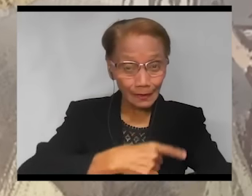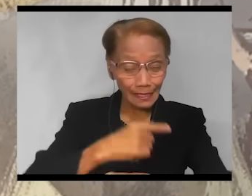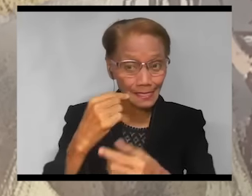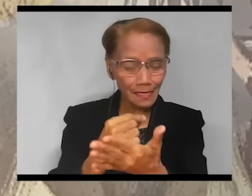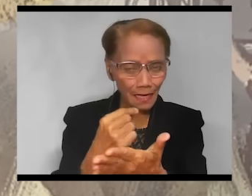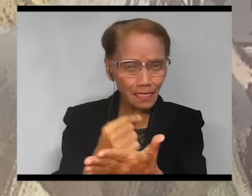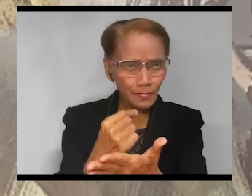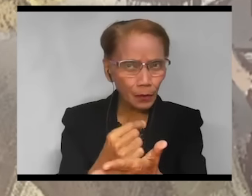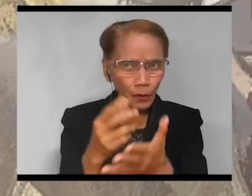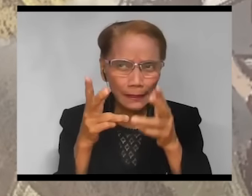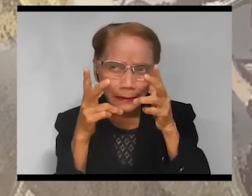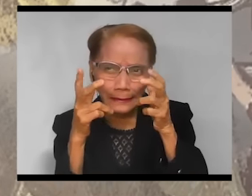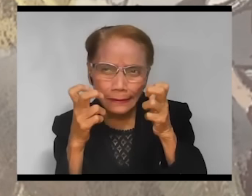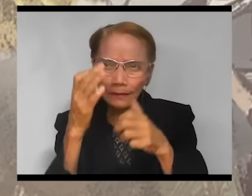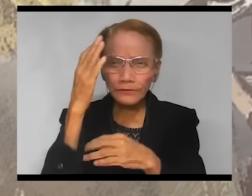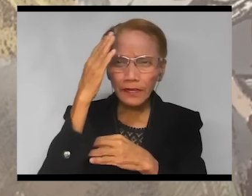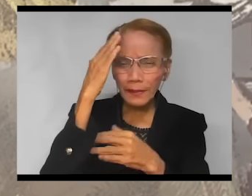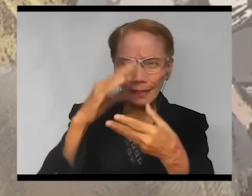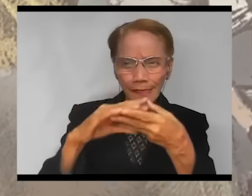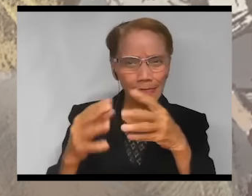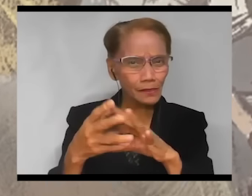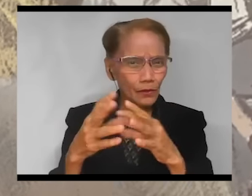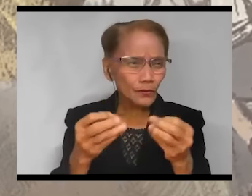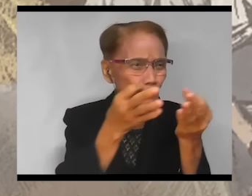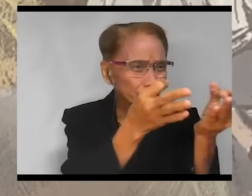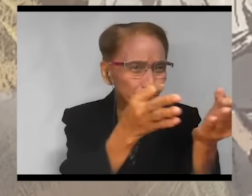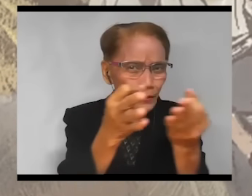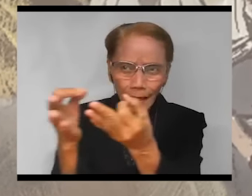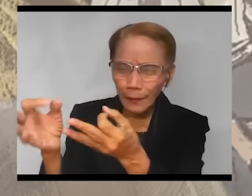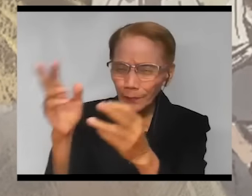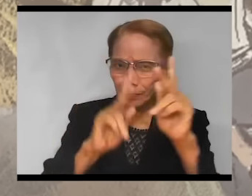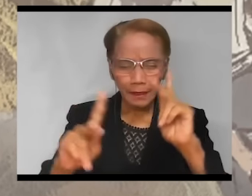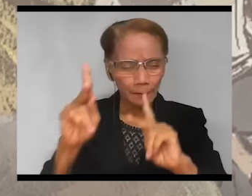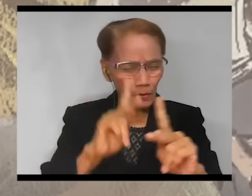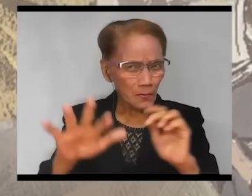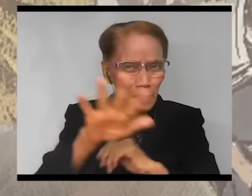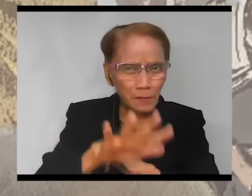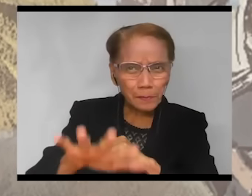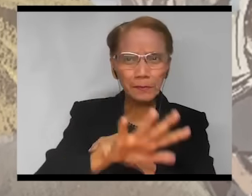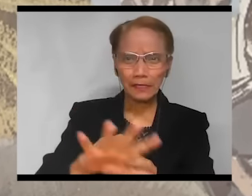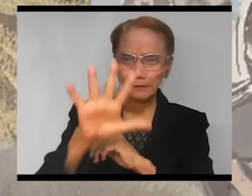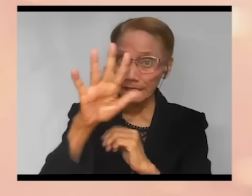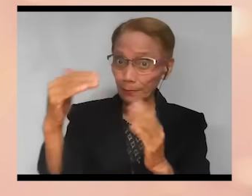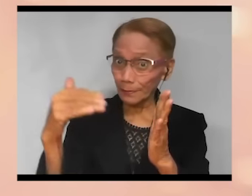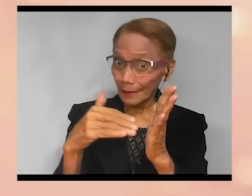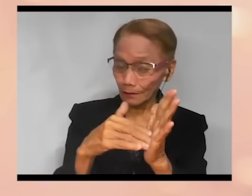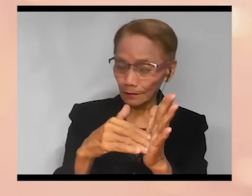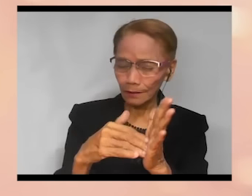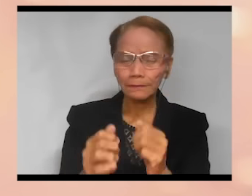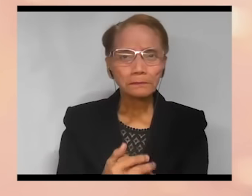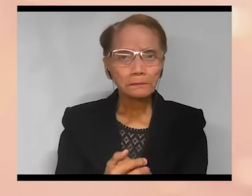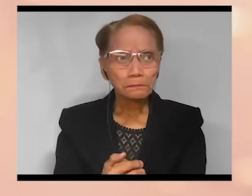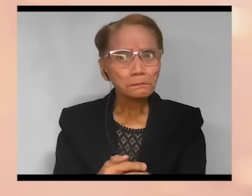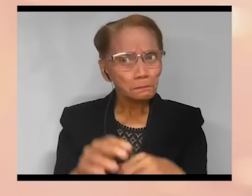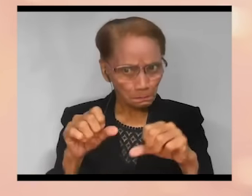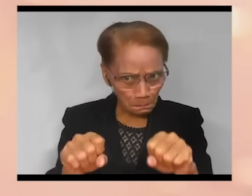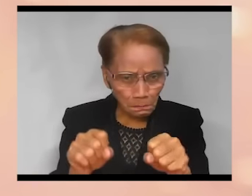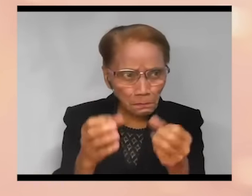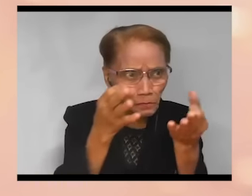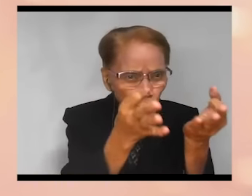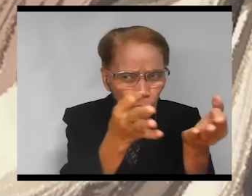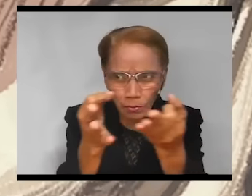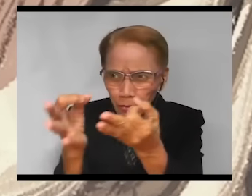we would hear the familiar story of the feeding of the crowd, about 5,000 in number. They were able to feed